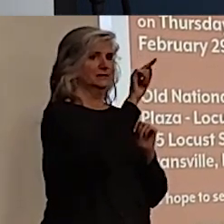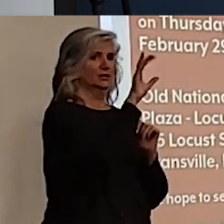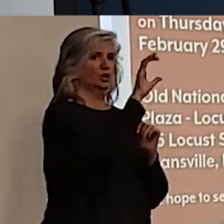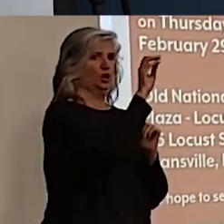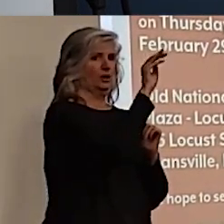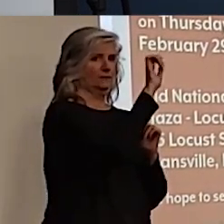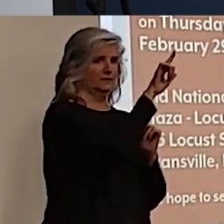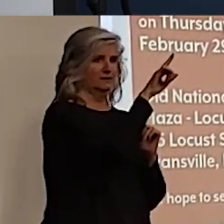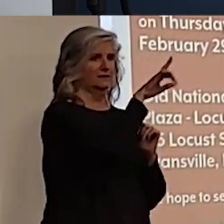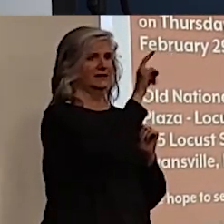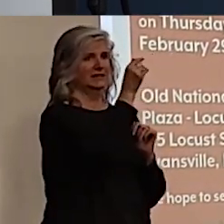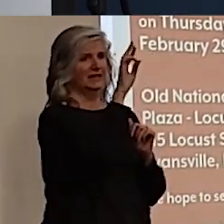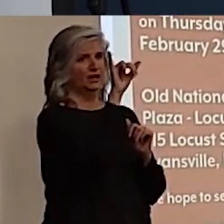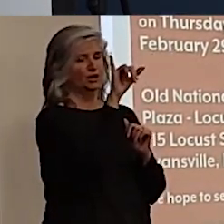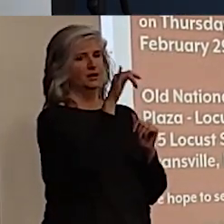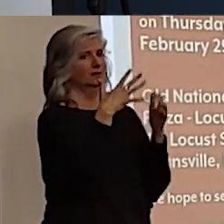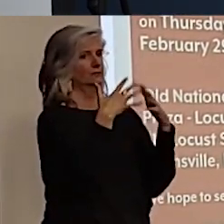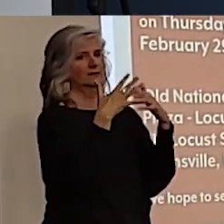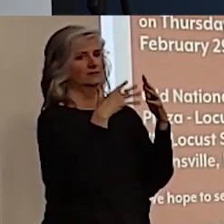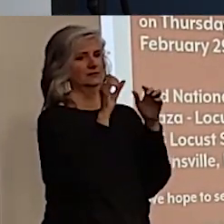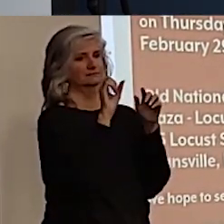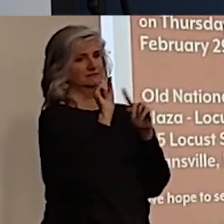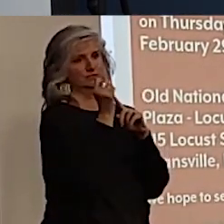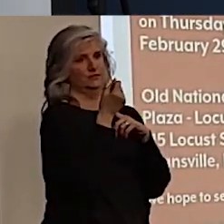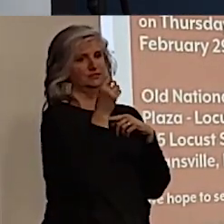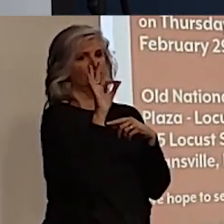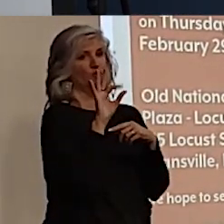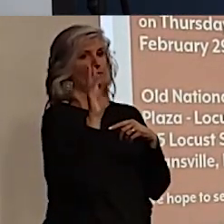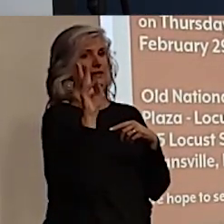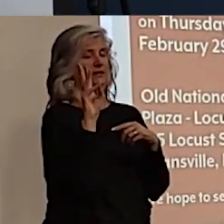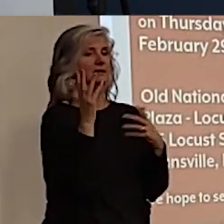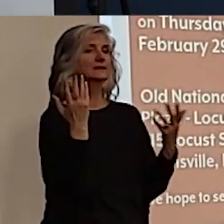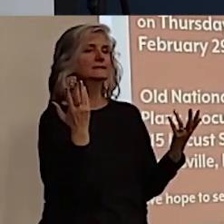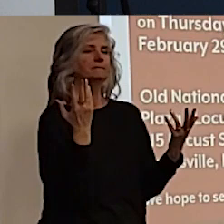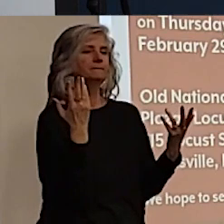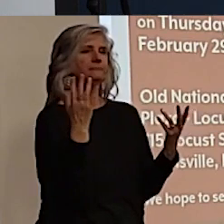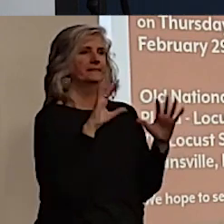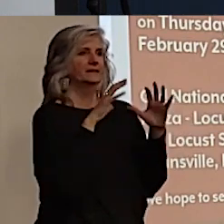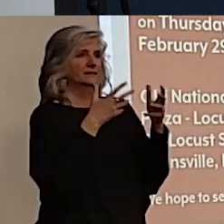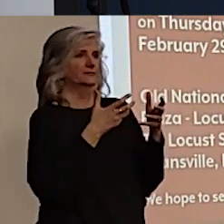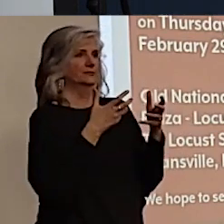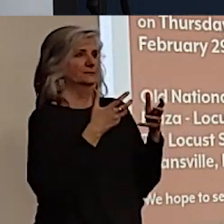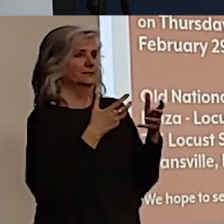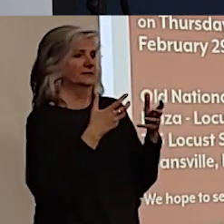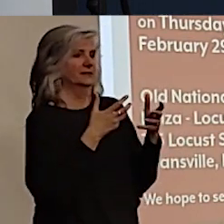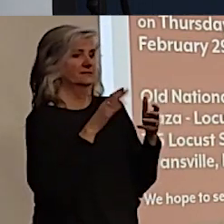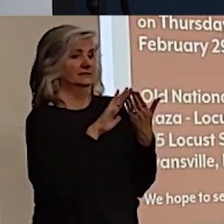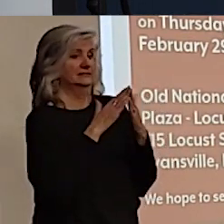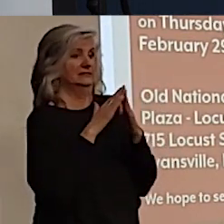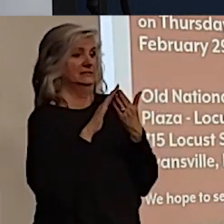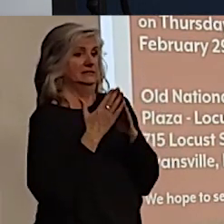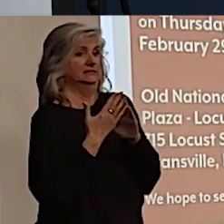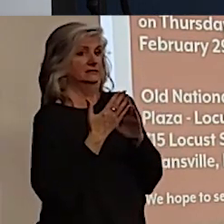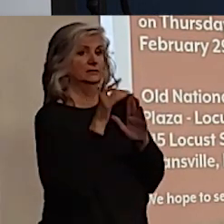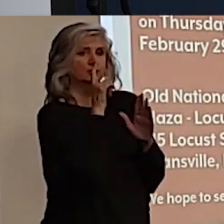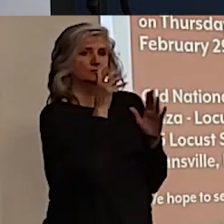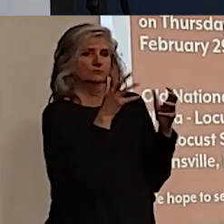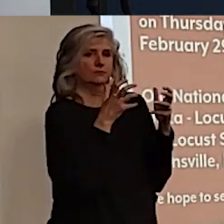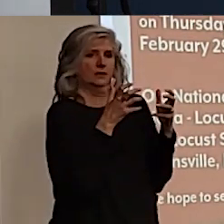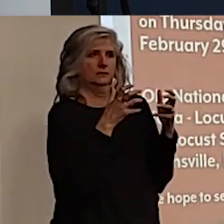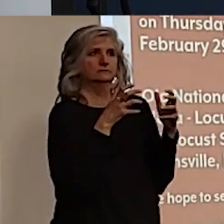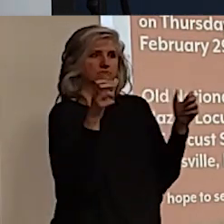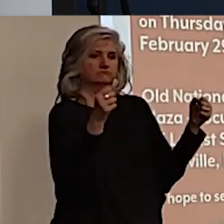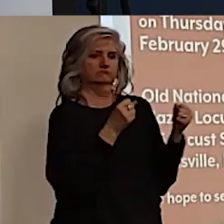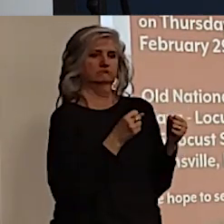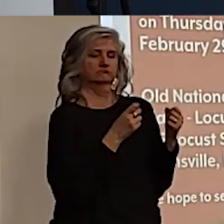Carmel, Gary, whatever the case may be, Fort Wayne, whatever. Just a group of cities who want to do this